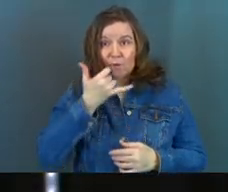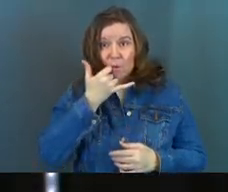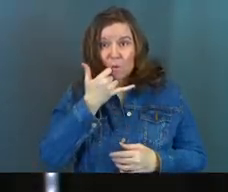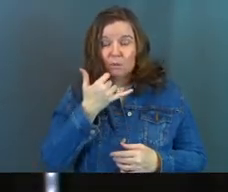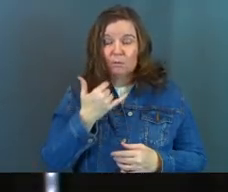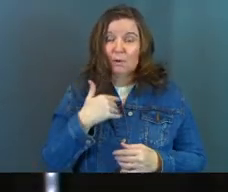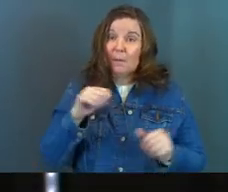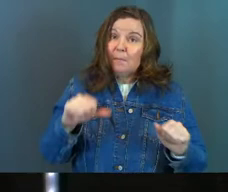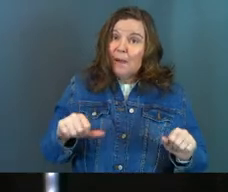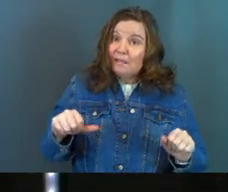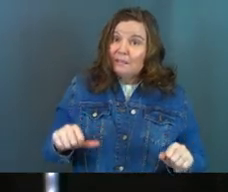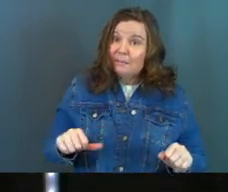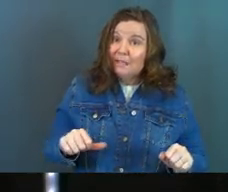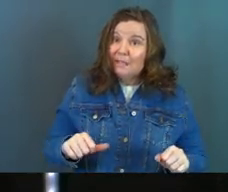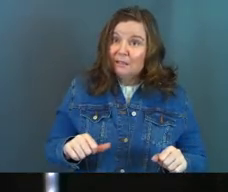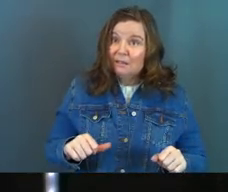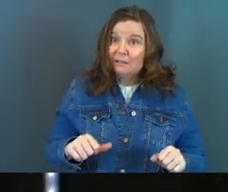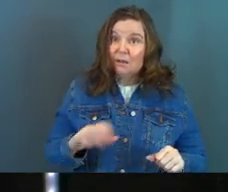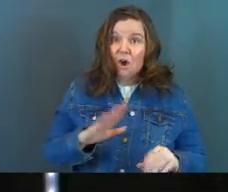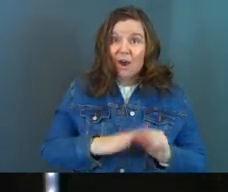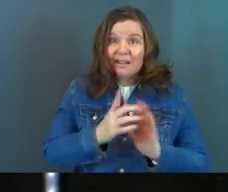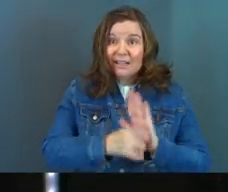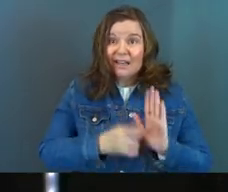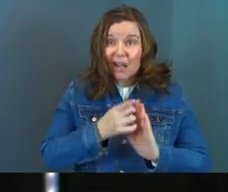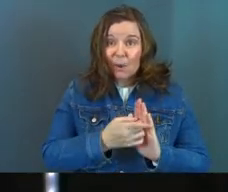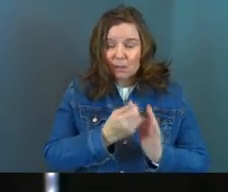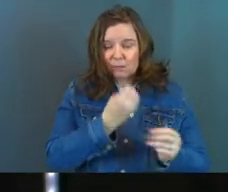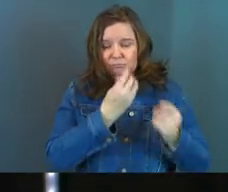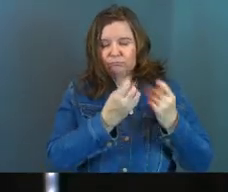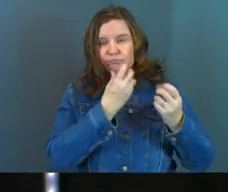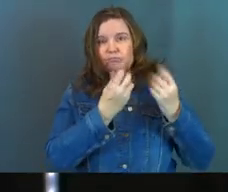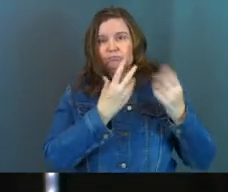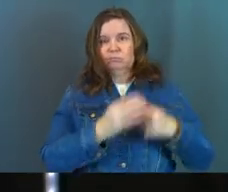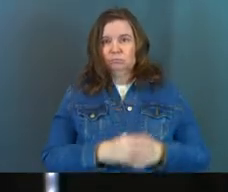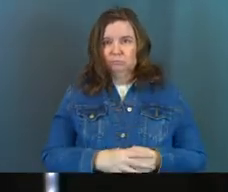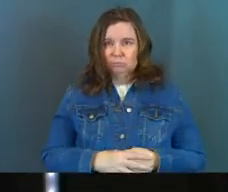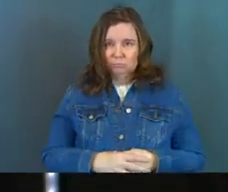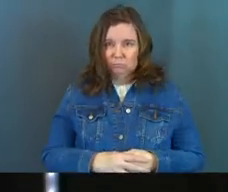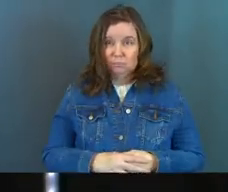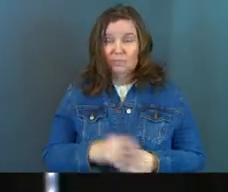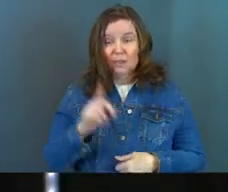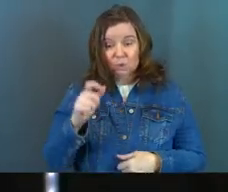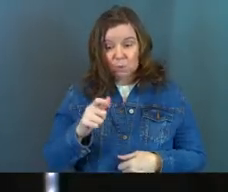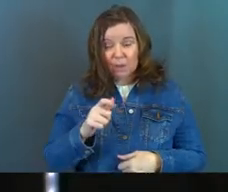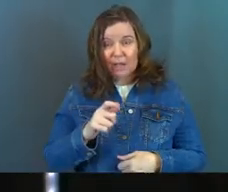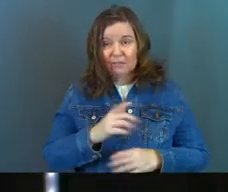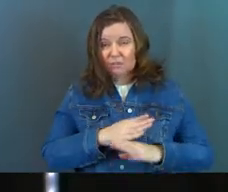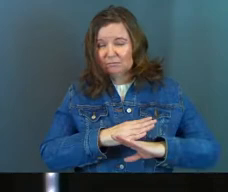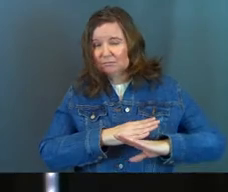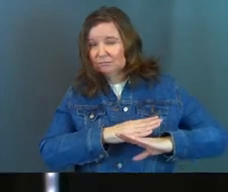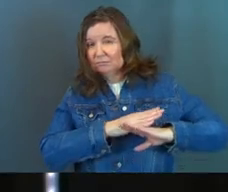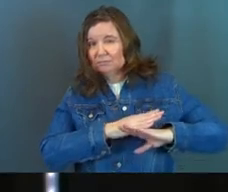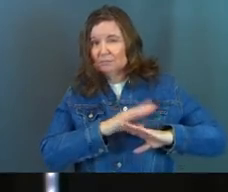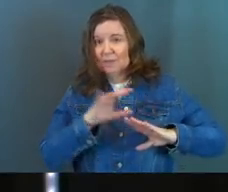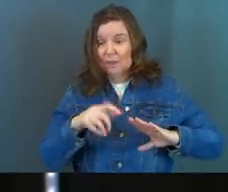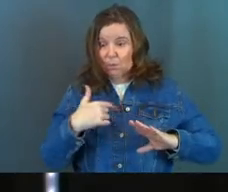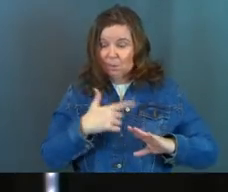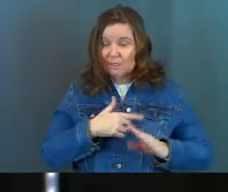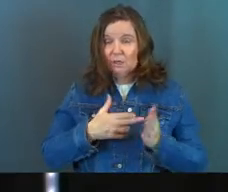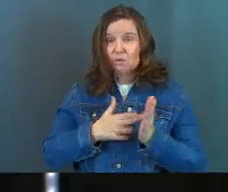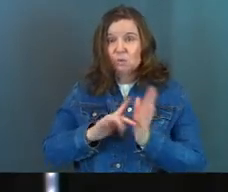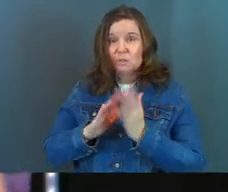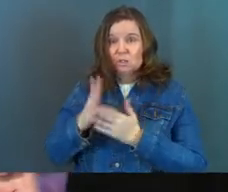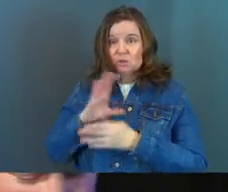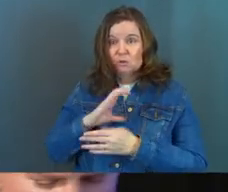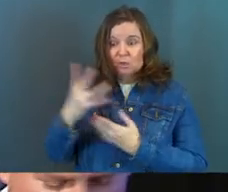phone, possibly on an hourly basis. And you've got to combat that. We need the